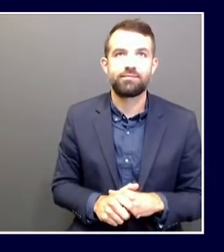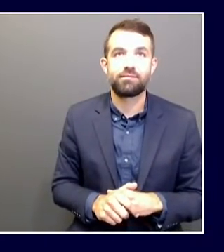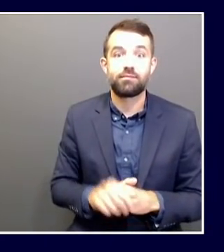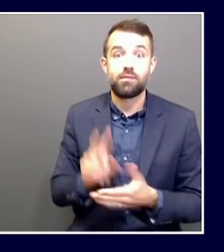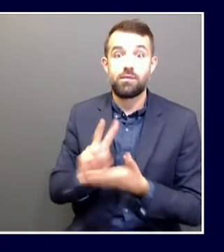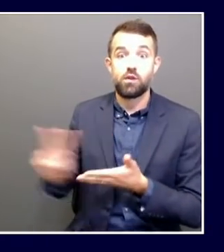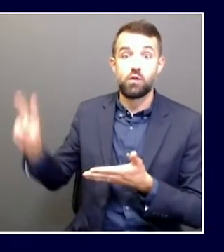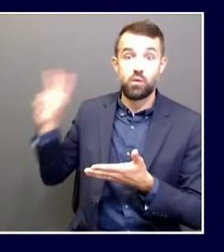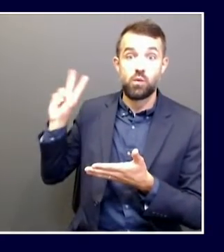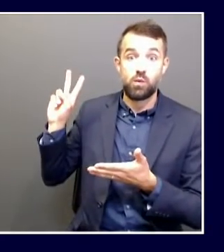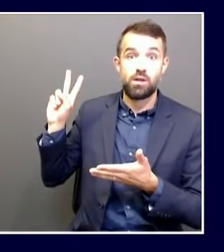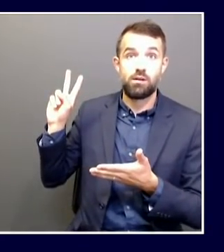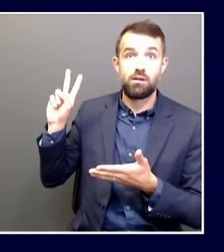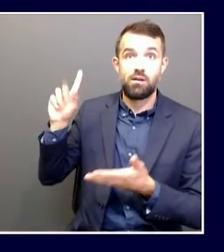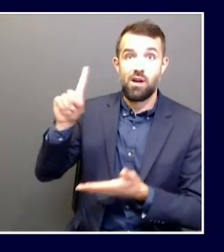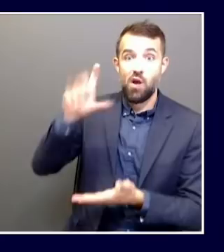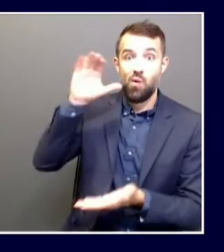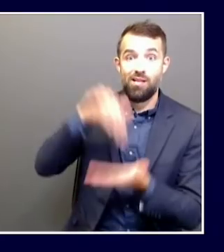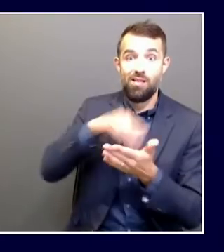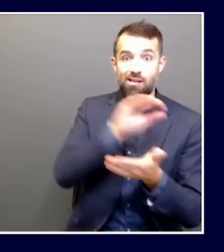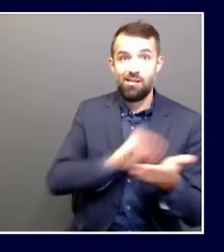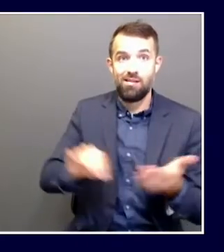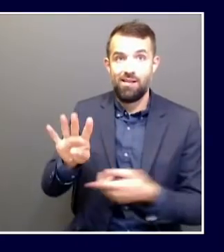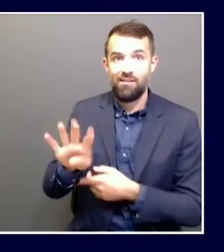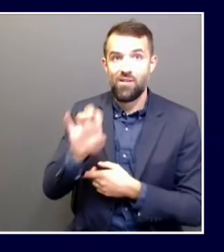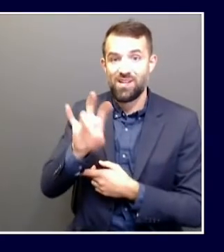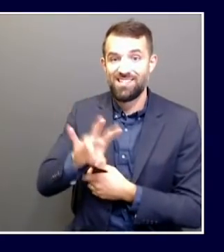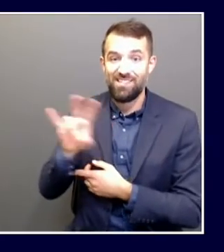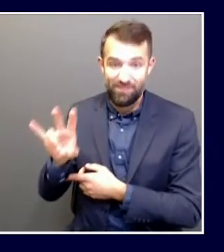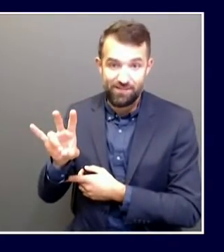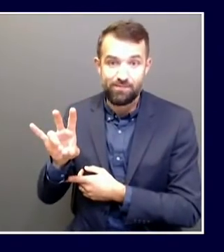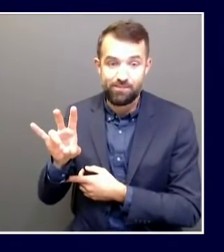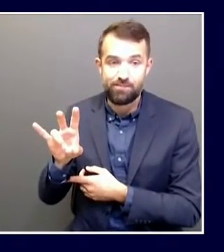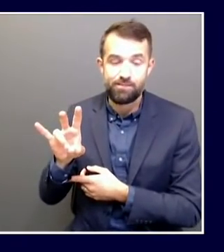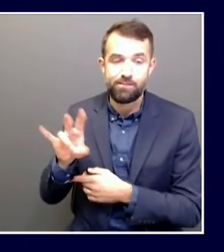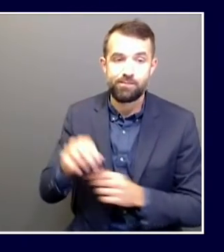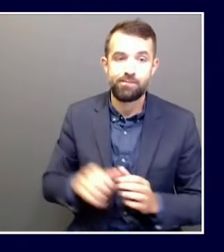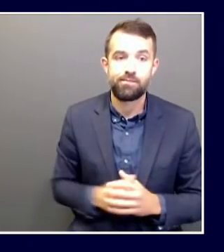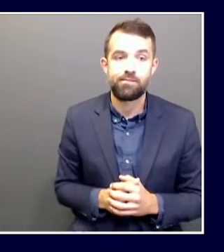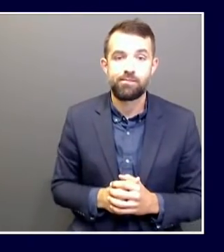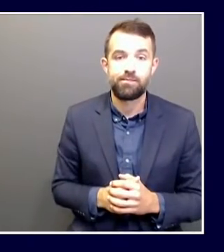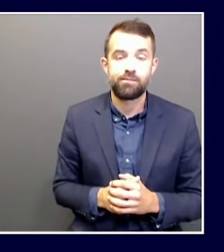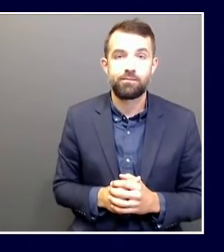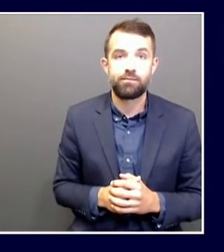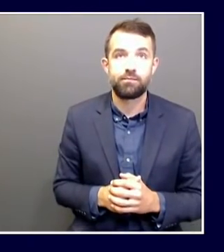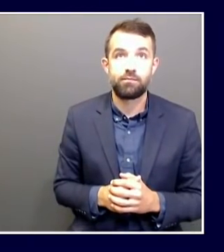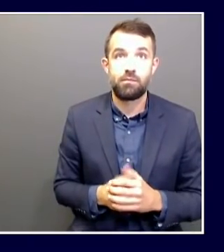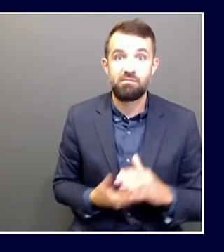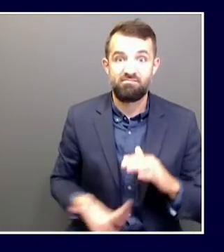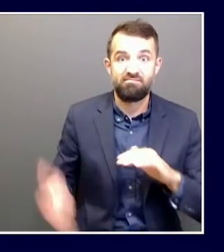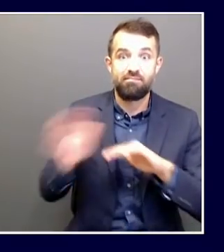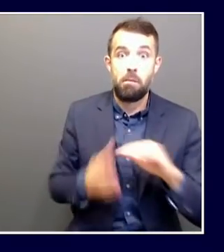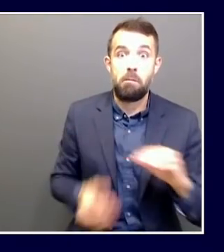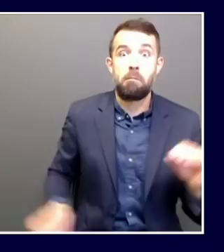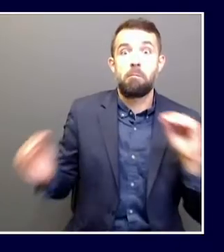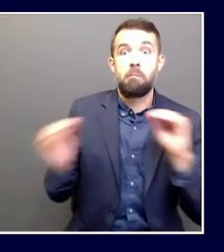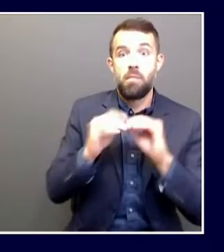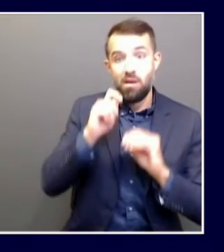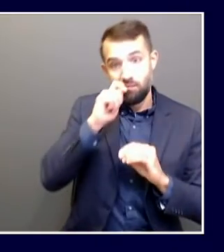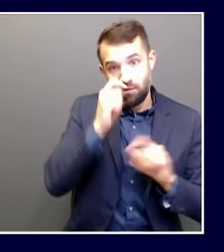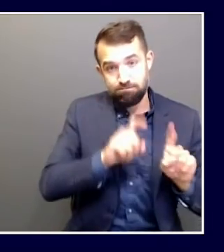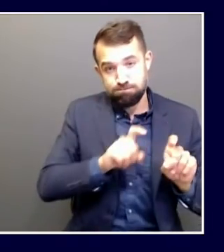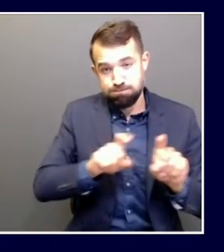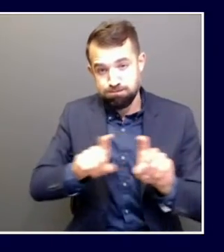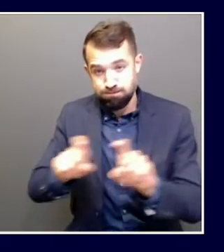at 477 per 100,000. It means we've increased the amount of PCR testing that we're doing in